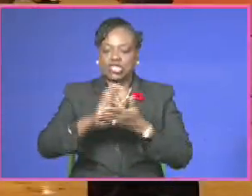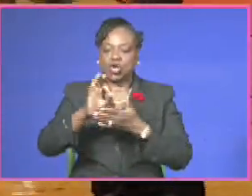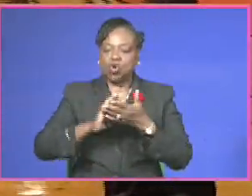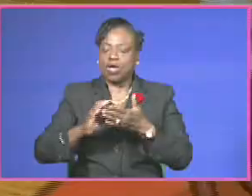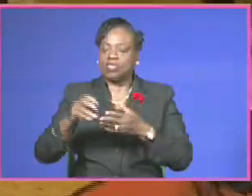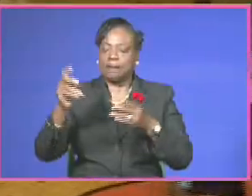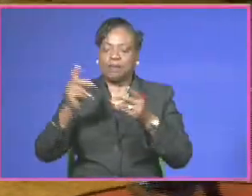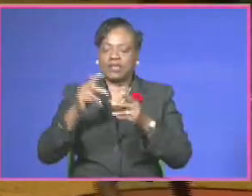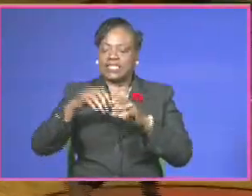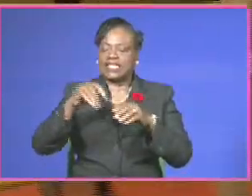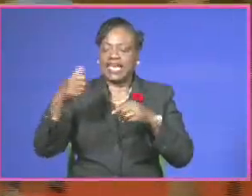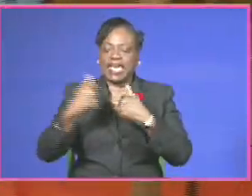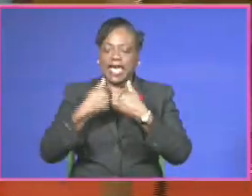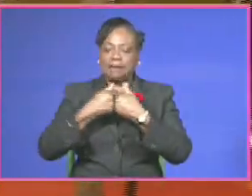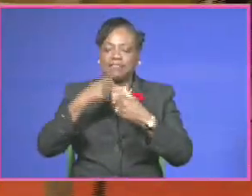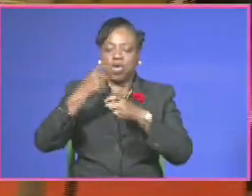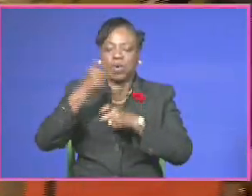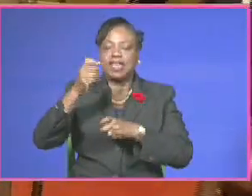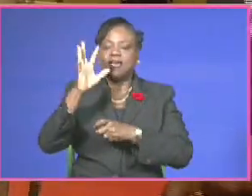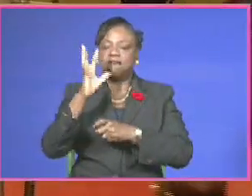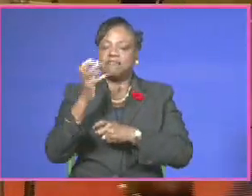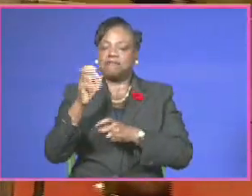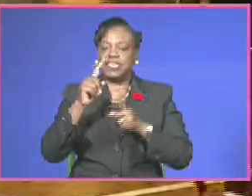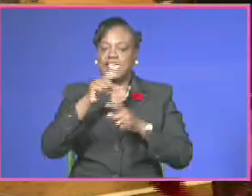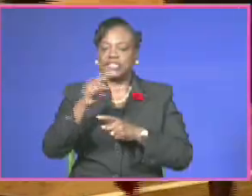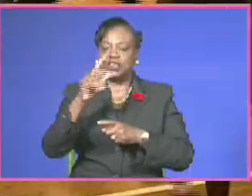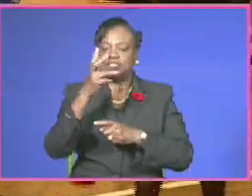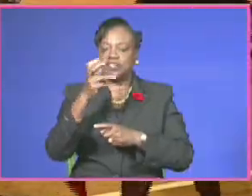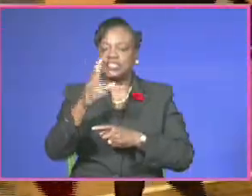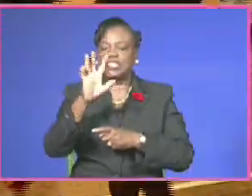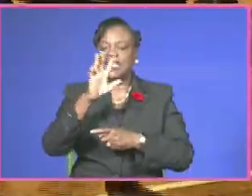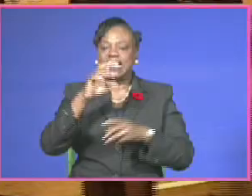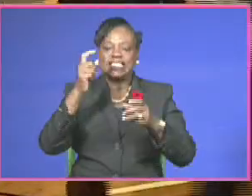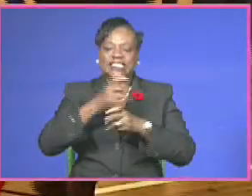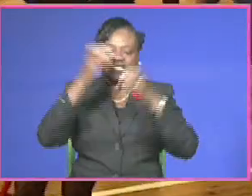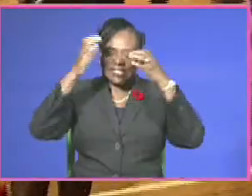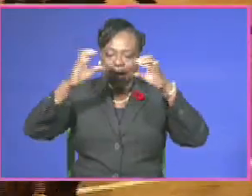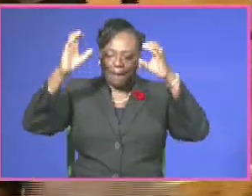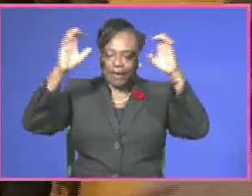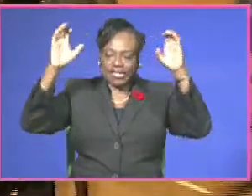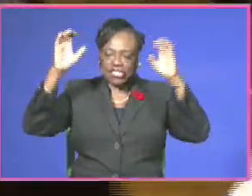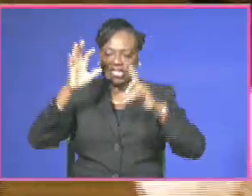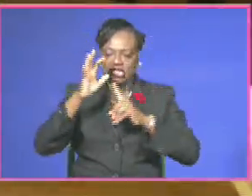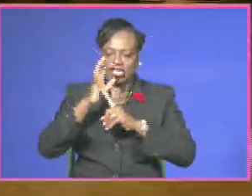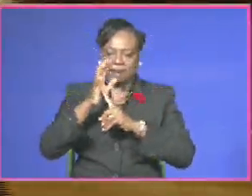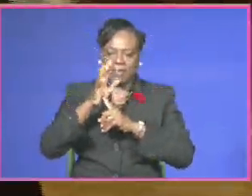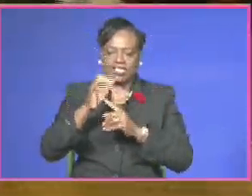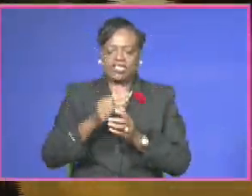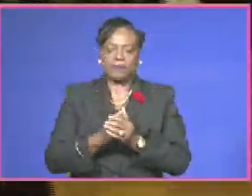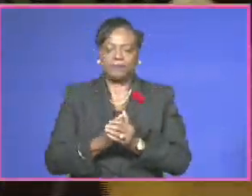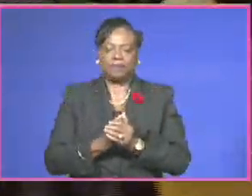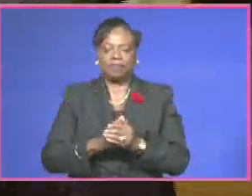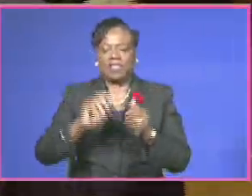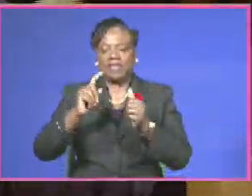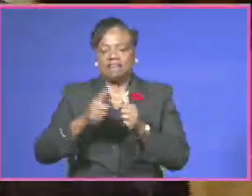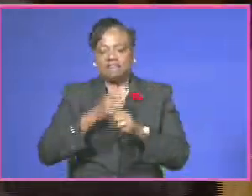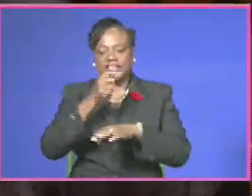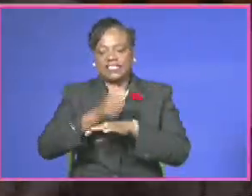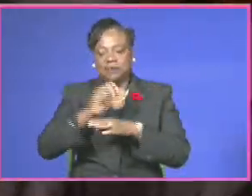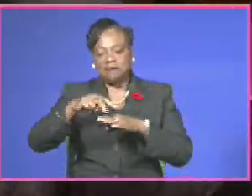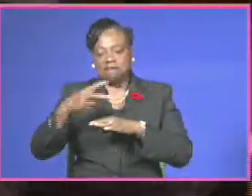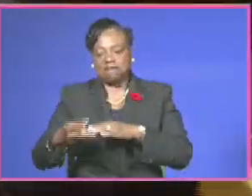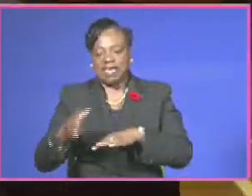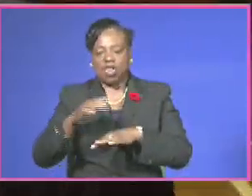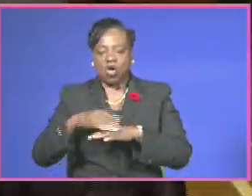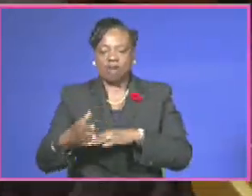in the game, winning 15-13, celebration championship. In the first set we fell off a little bit,